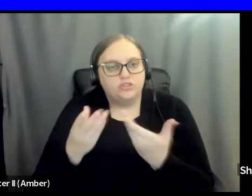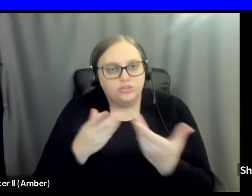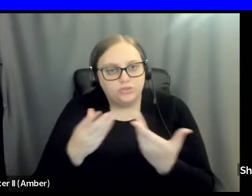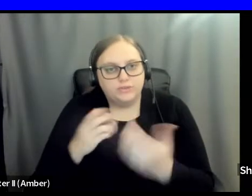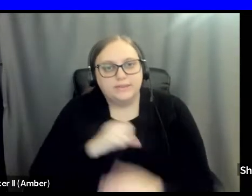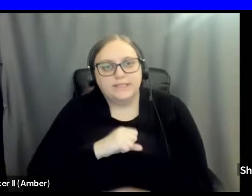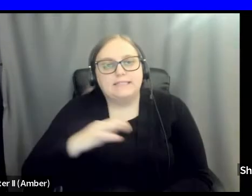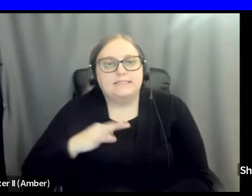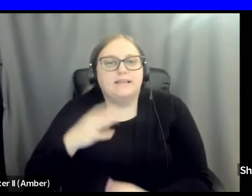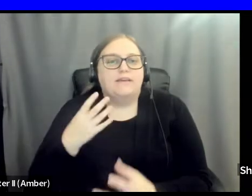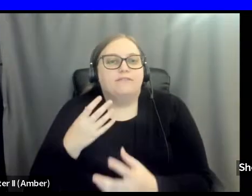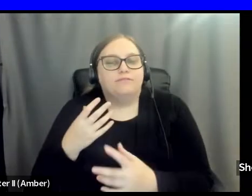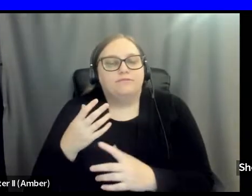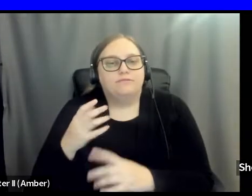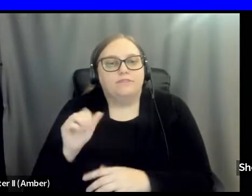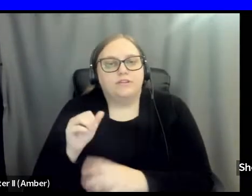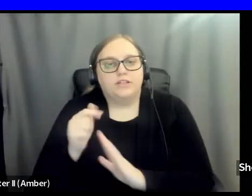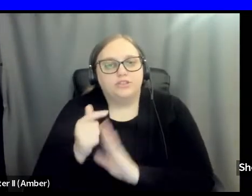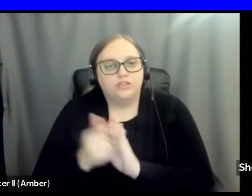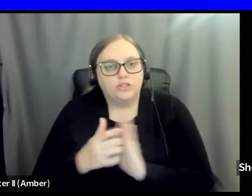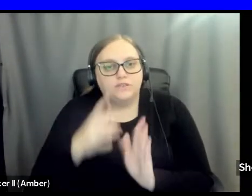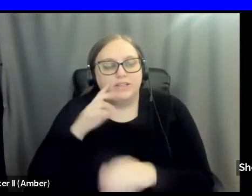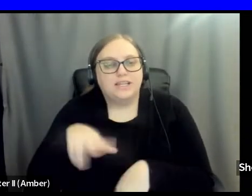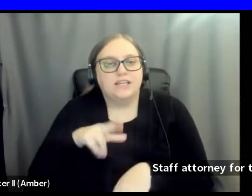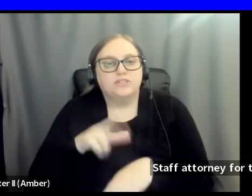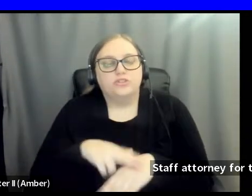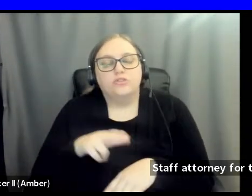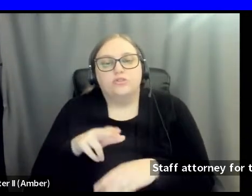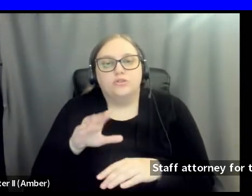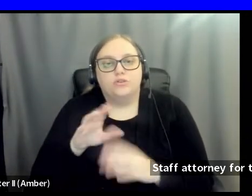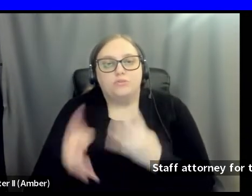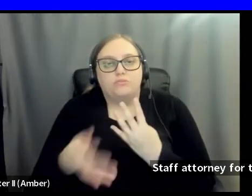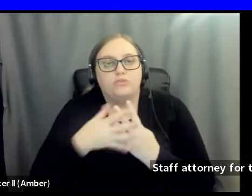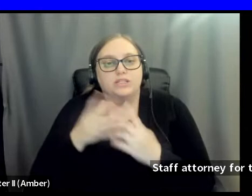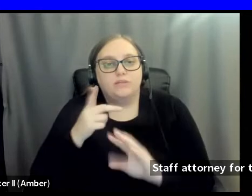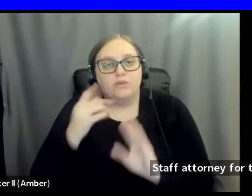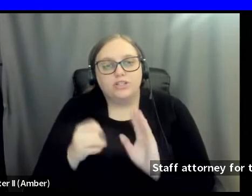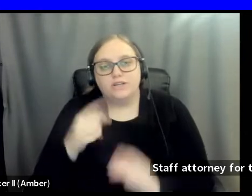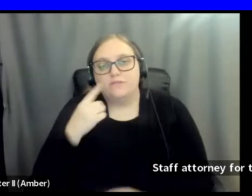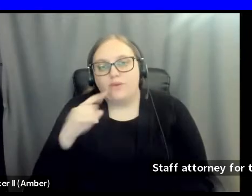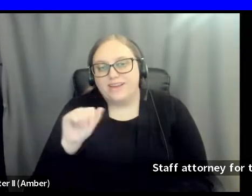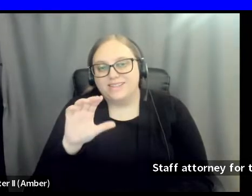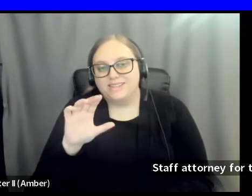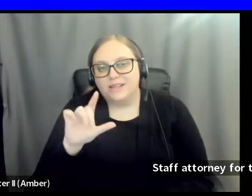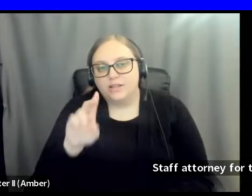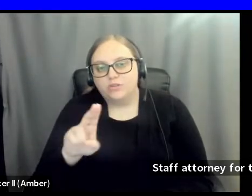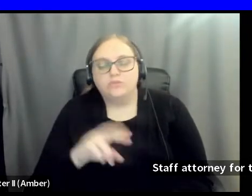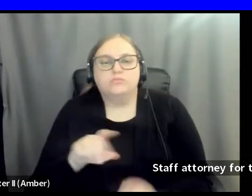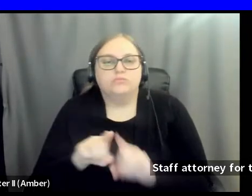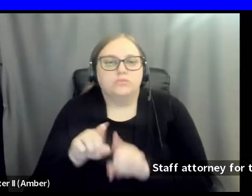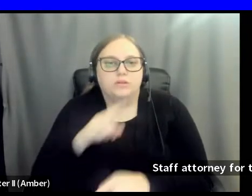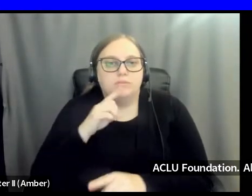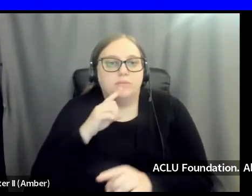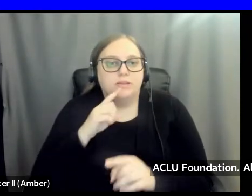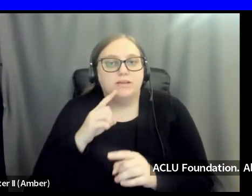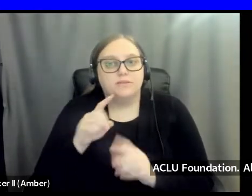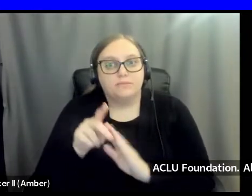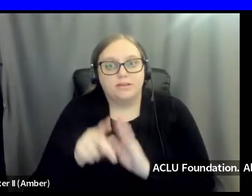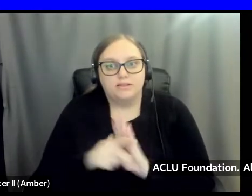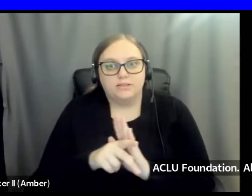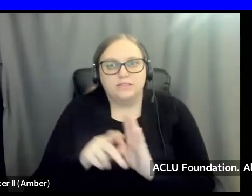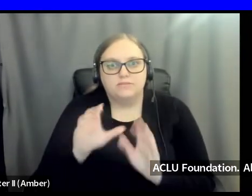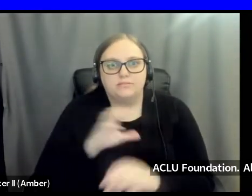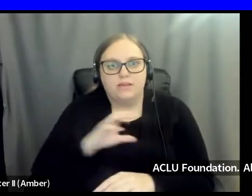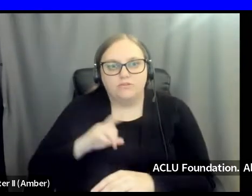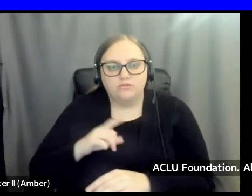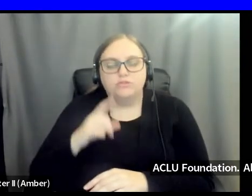staff attorney for the National Prison Project of the ACLU Foundation. Also served as public policy counsel for the Women's Legal Defense